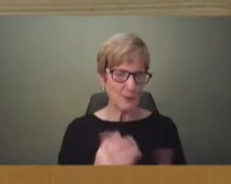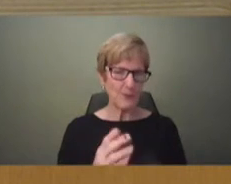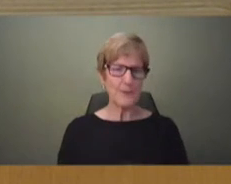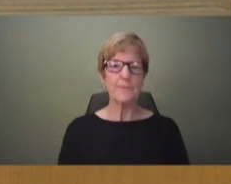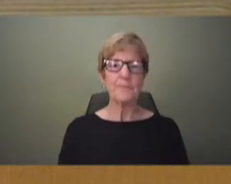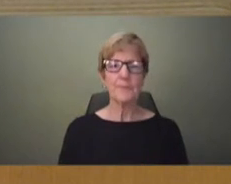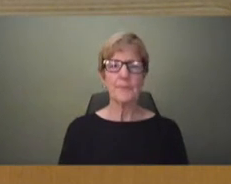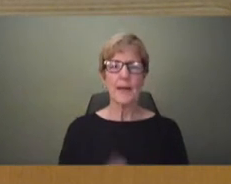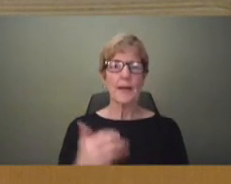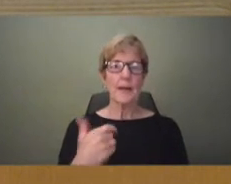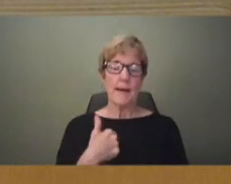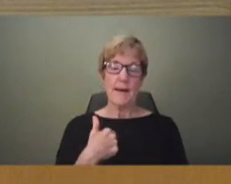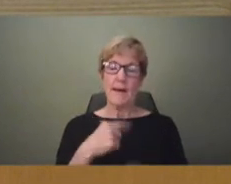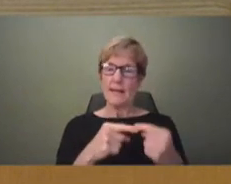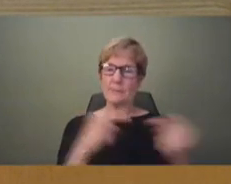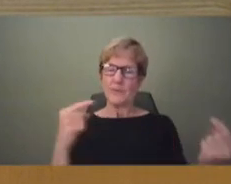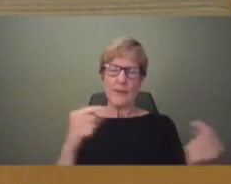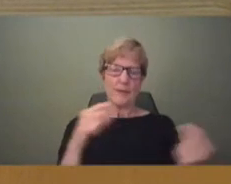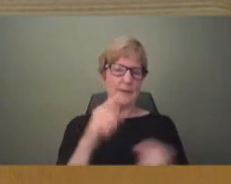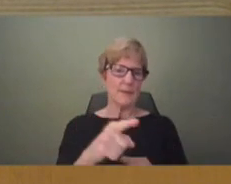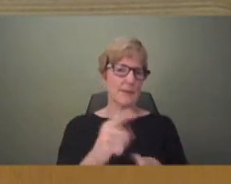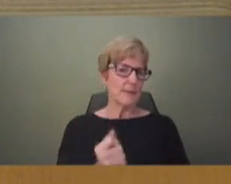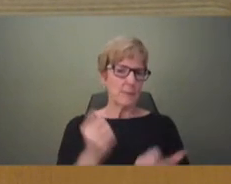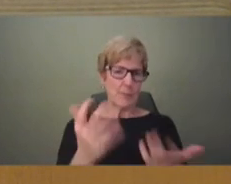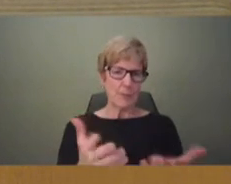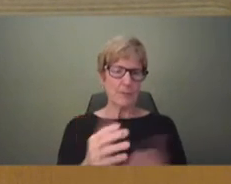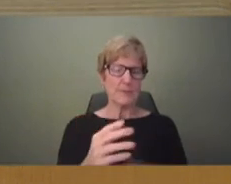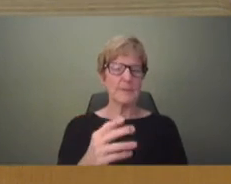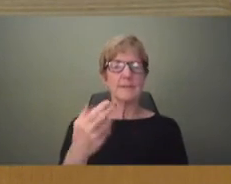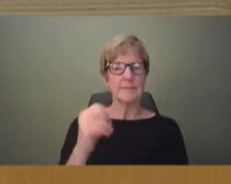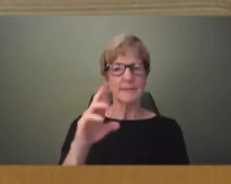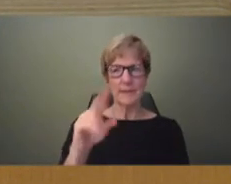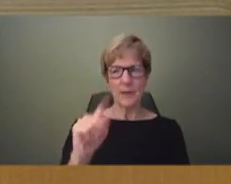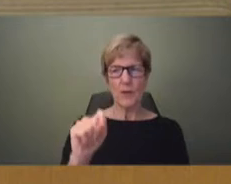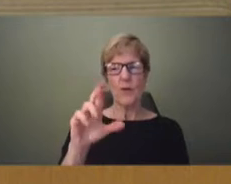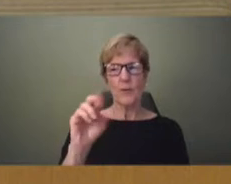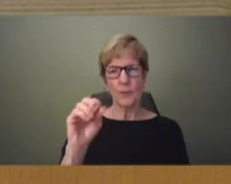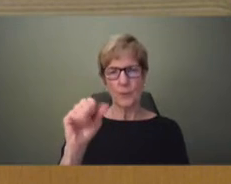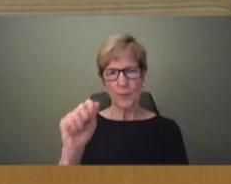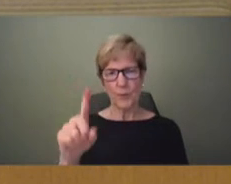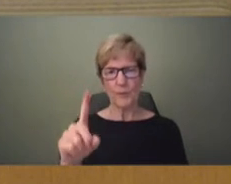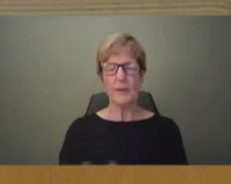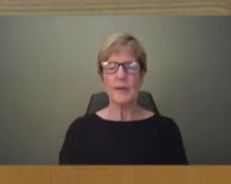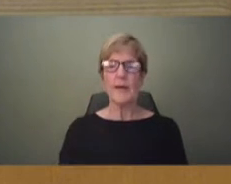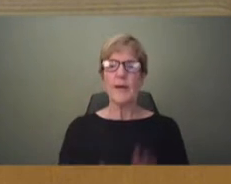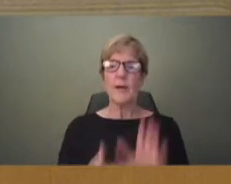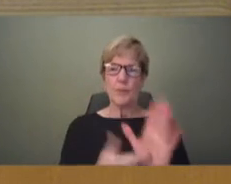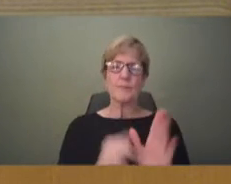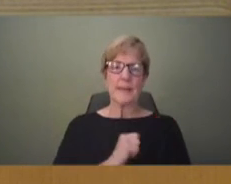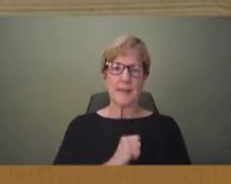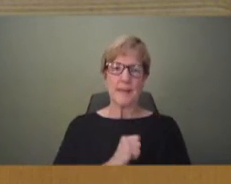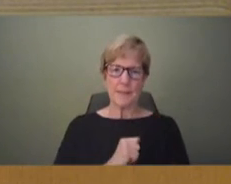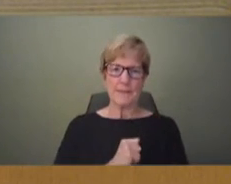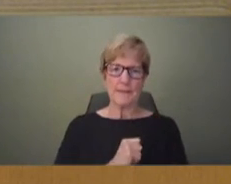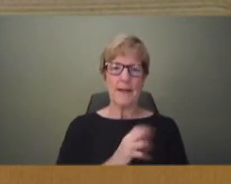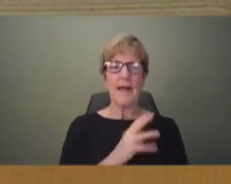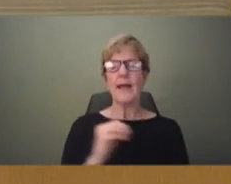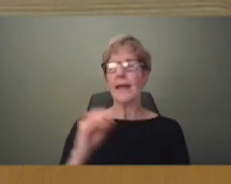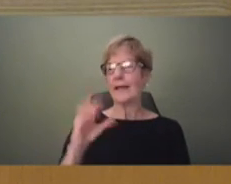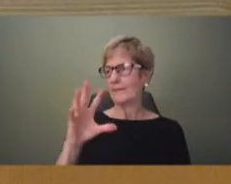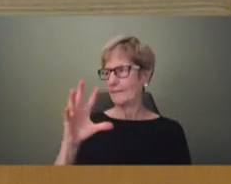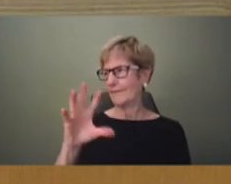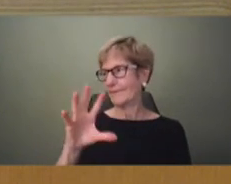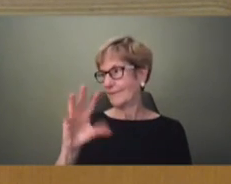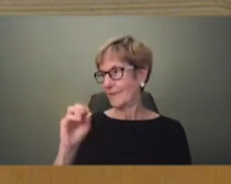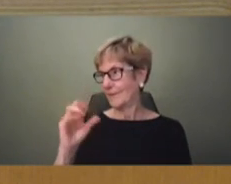to object their zoning proposal in our street in Hart Road um I'm here representing myself and 15 of my neighbors